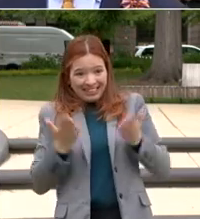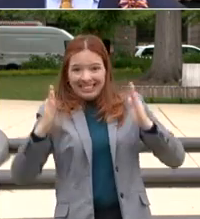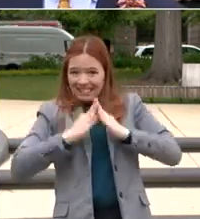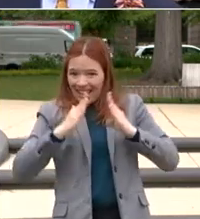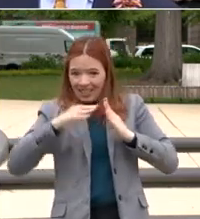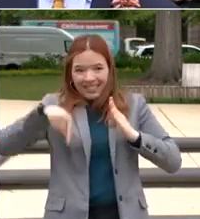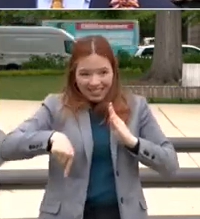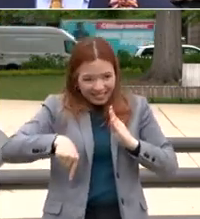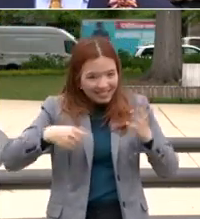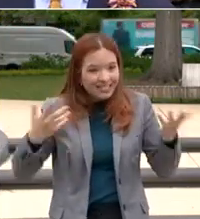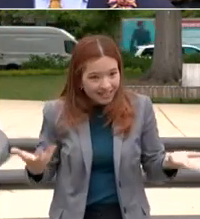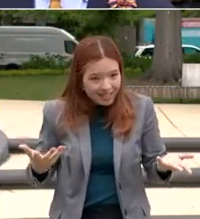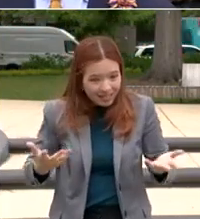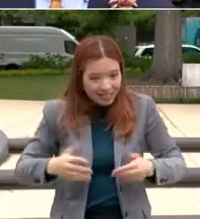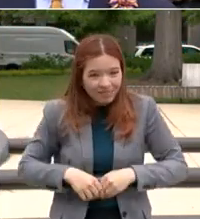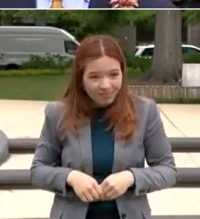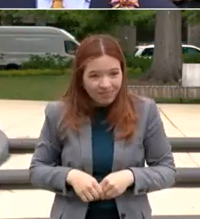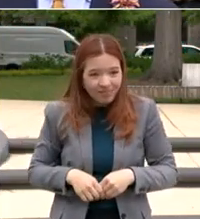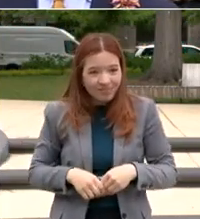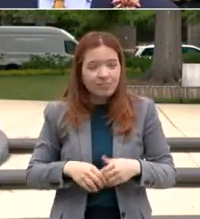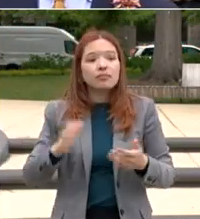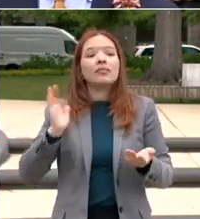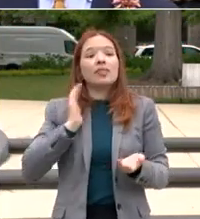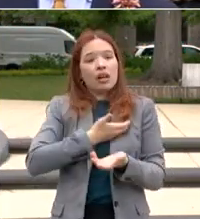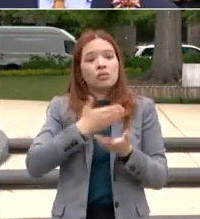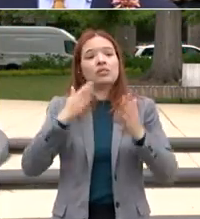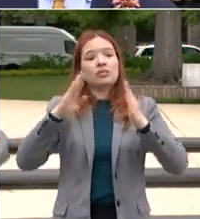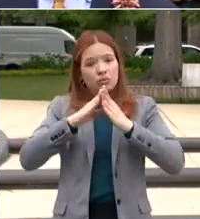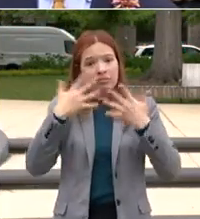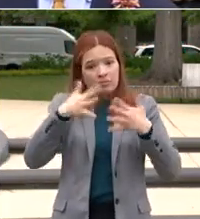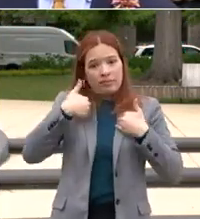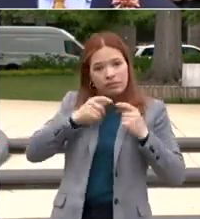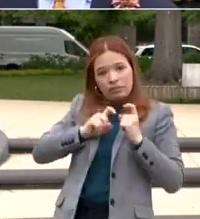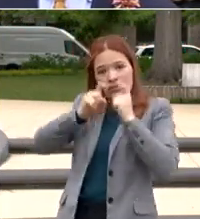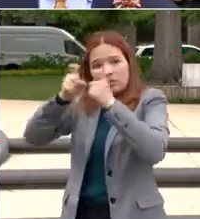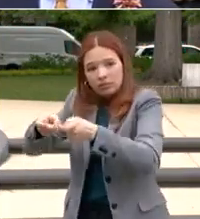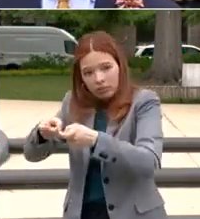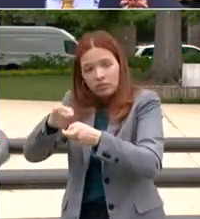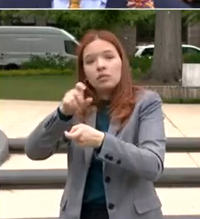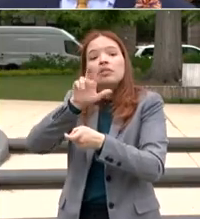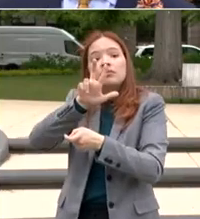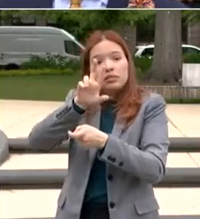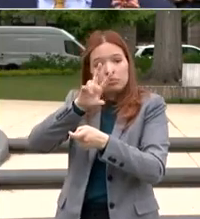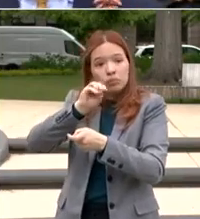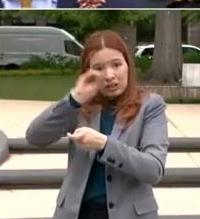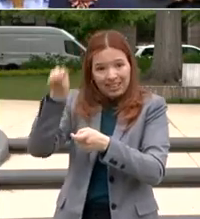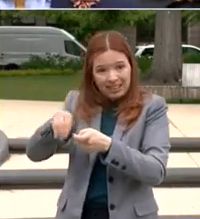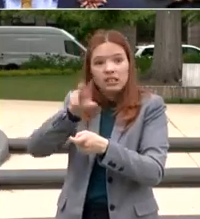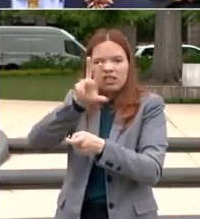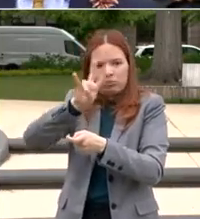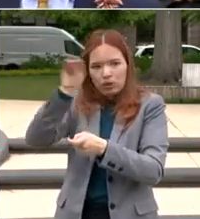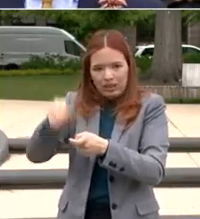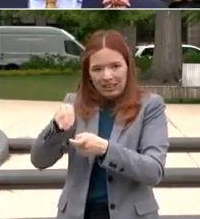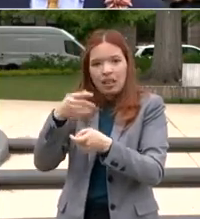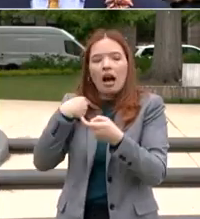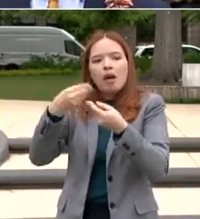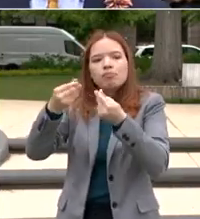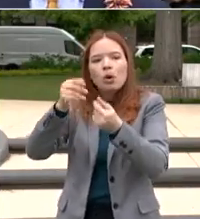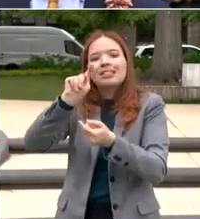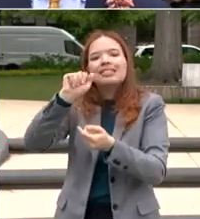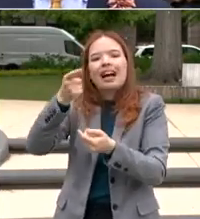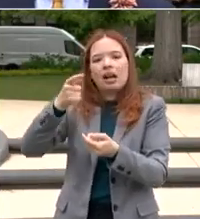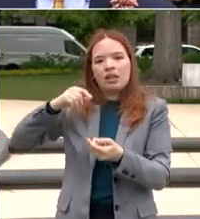the downtown. Our downtown contributes 37% of all property tax